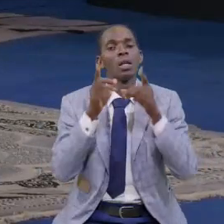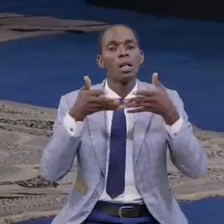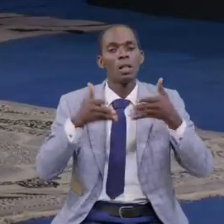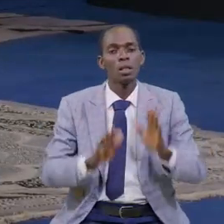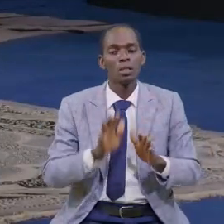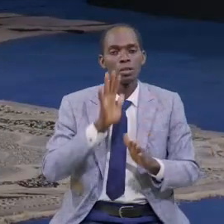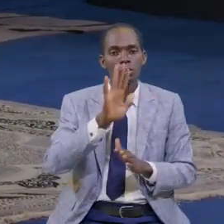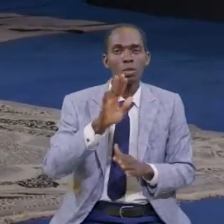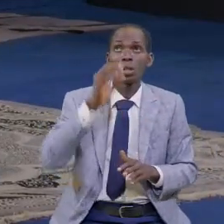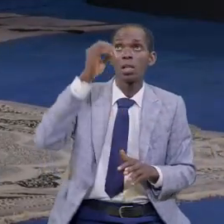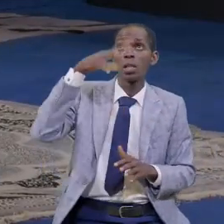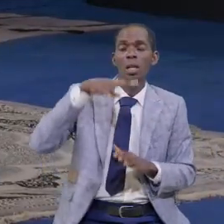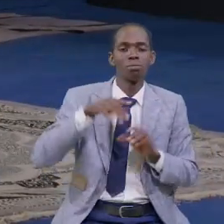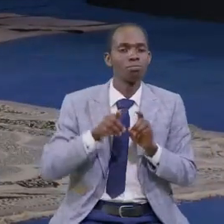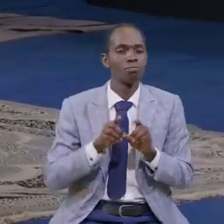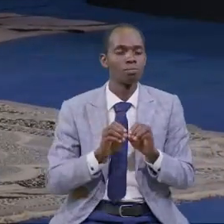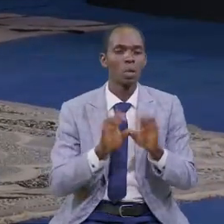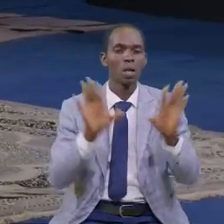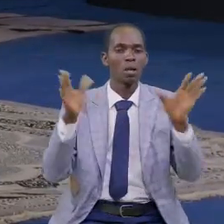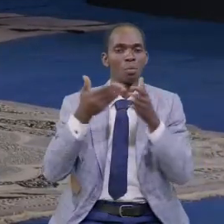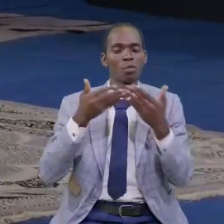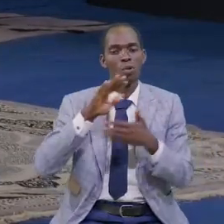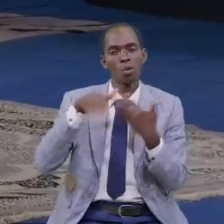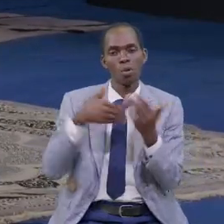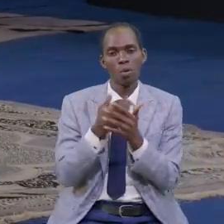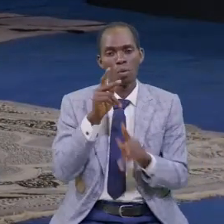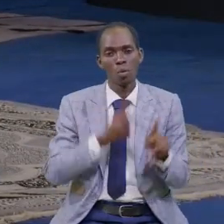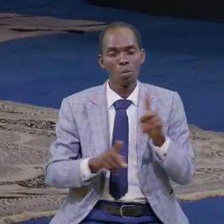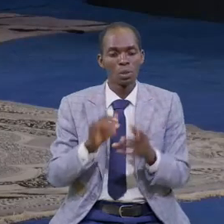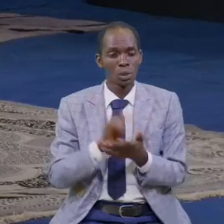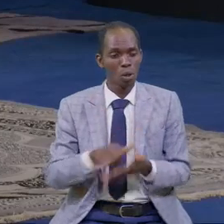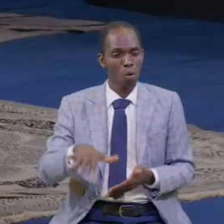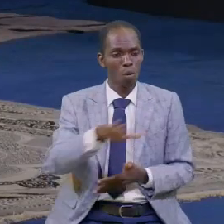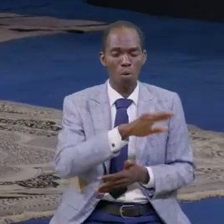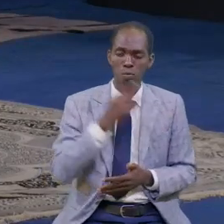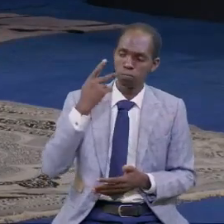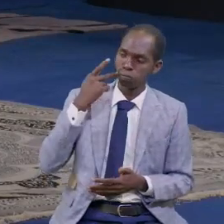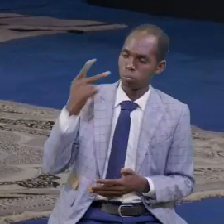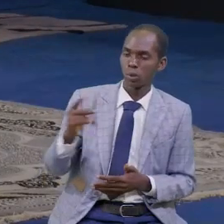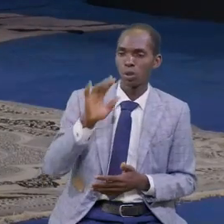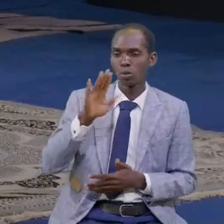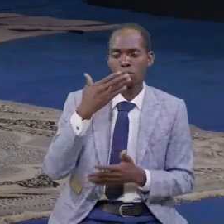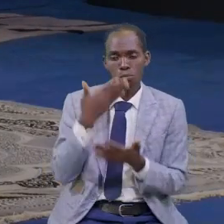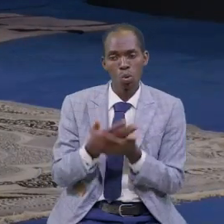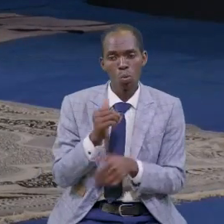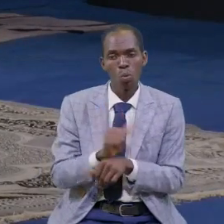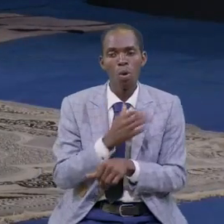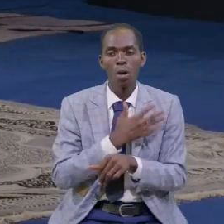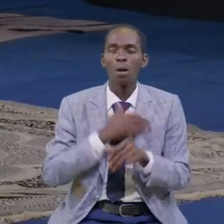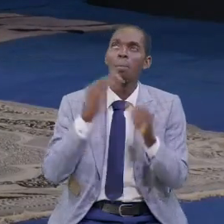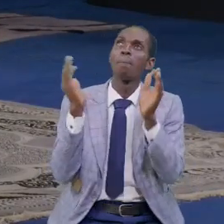that they may see your good works and glorify God your Father who is